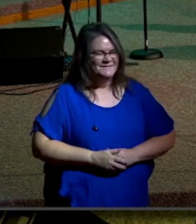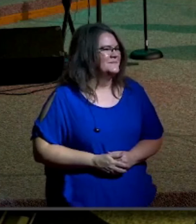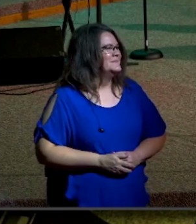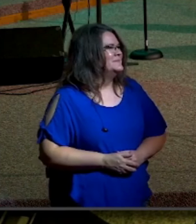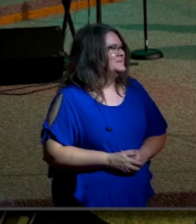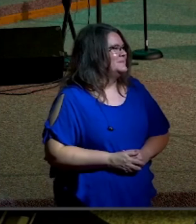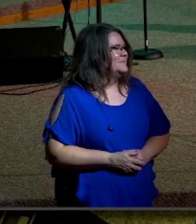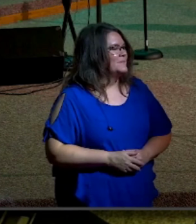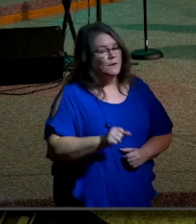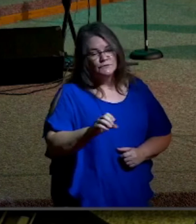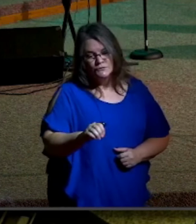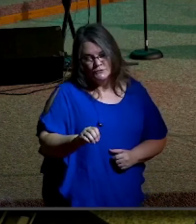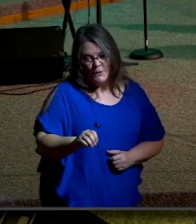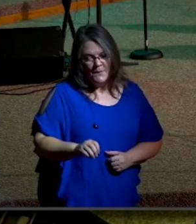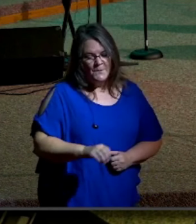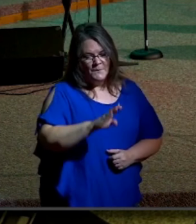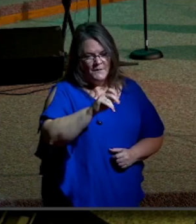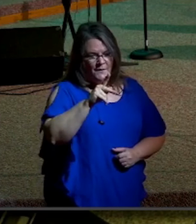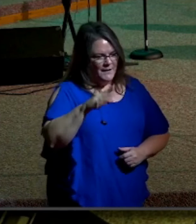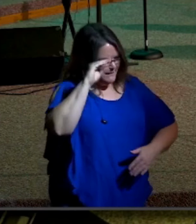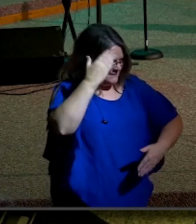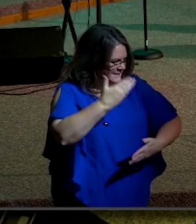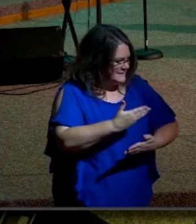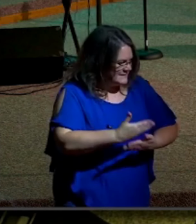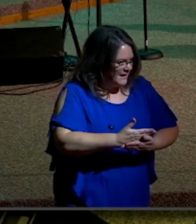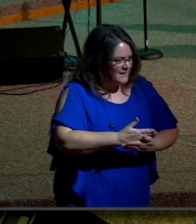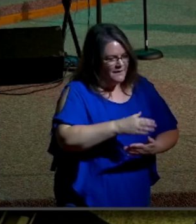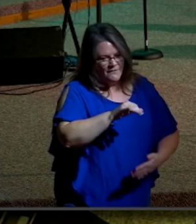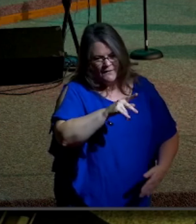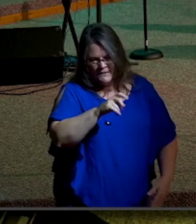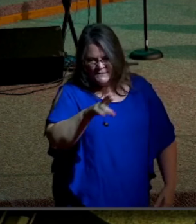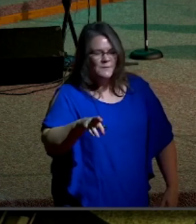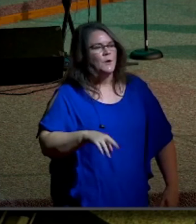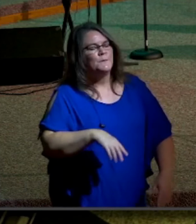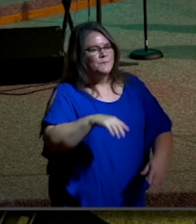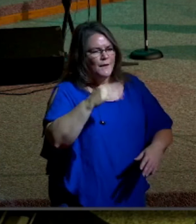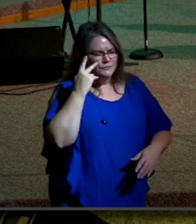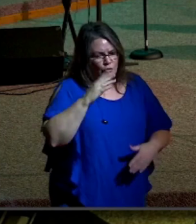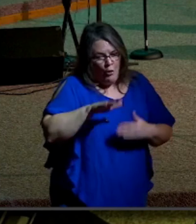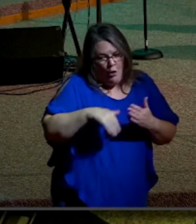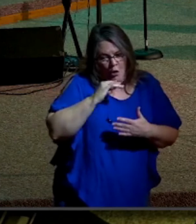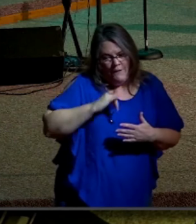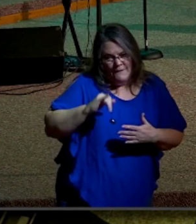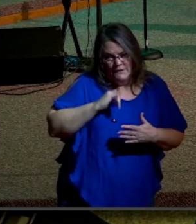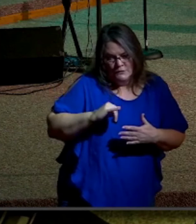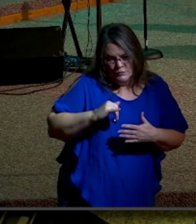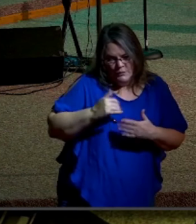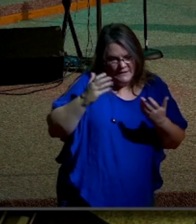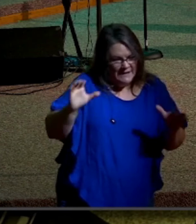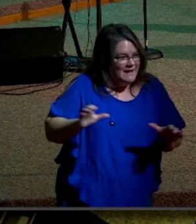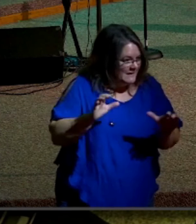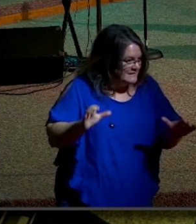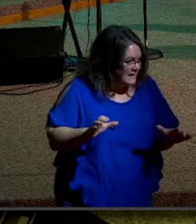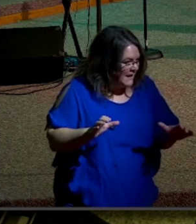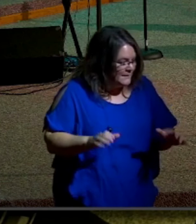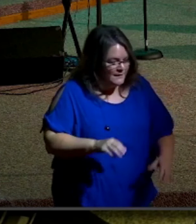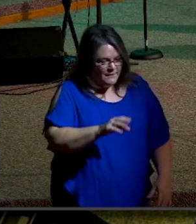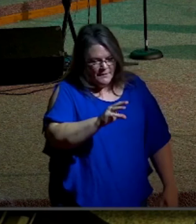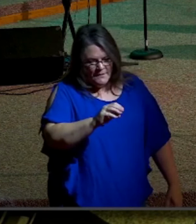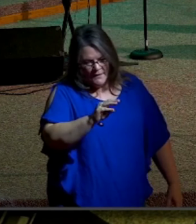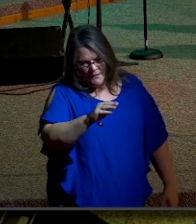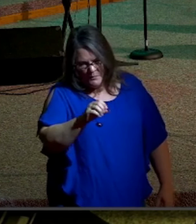So Balak, the son of Zippor, saw all that Israel had done to the Amorites. And Moab was in great dread of